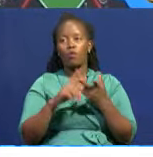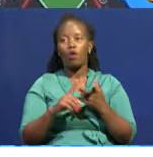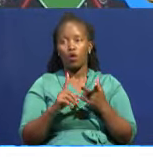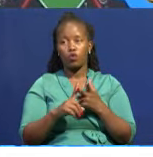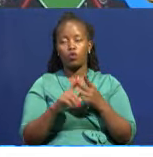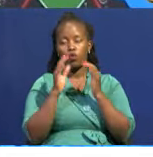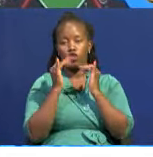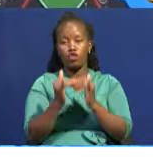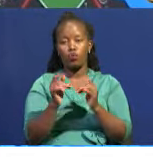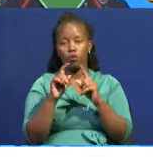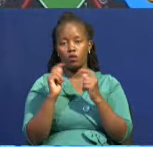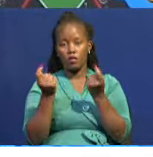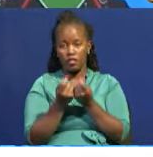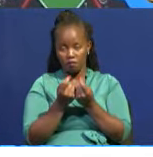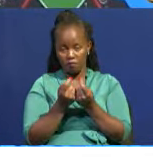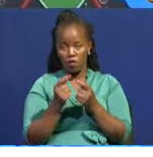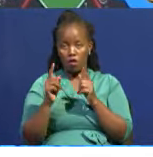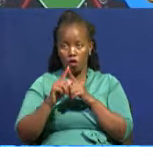there's Pele,